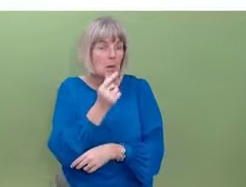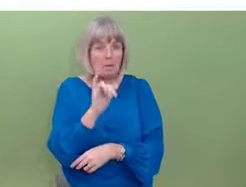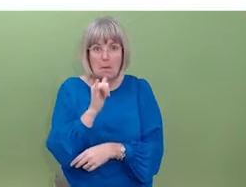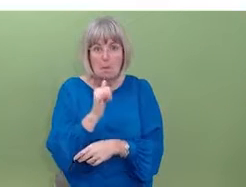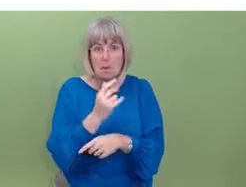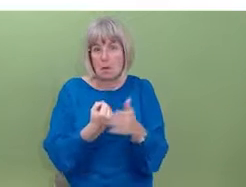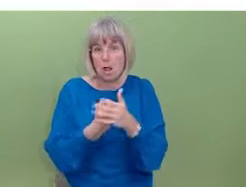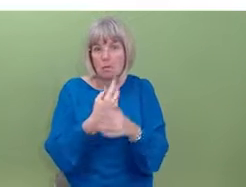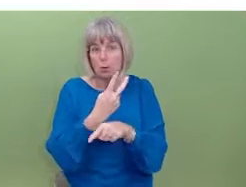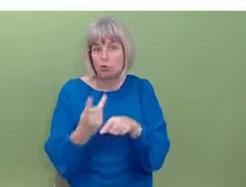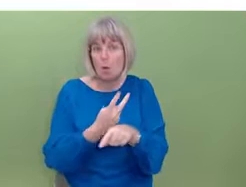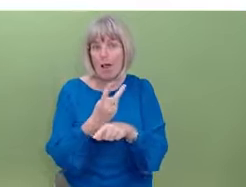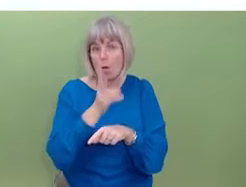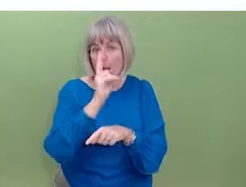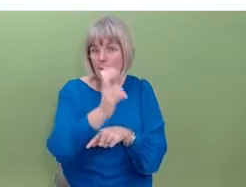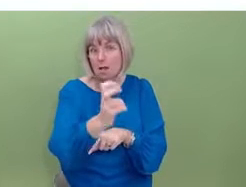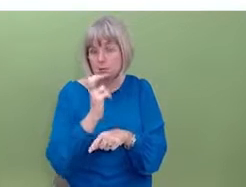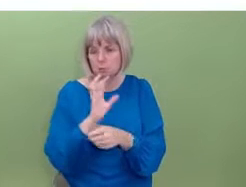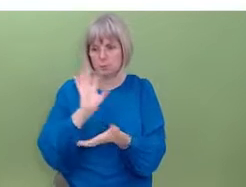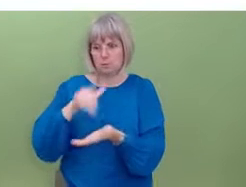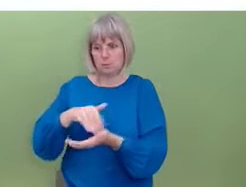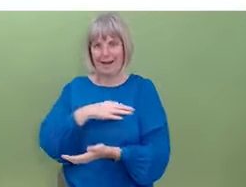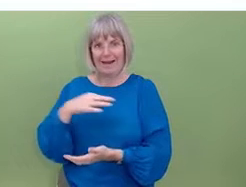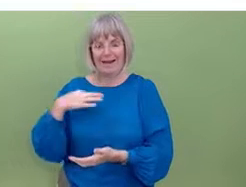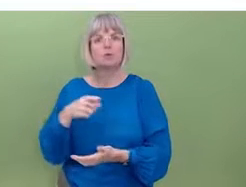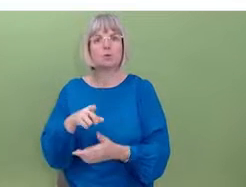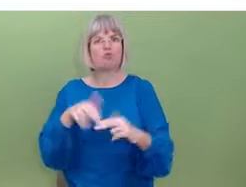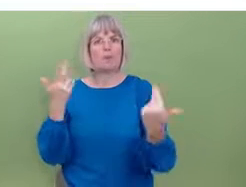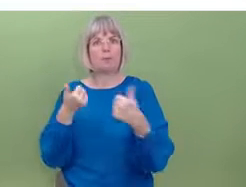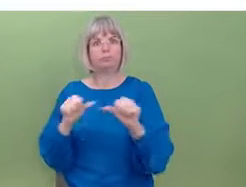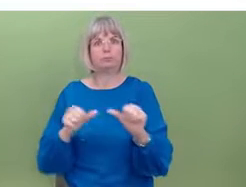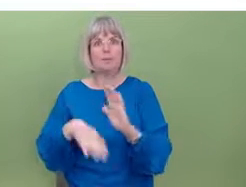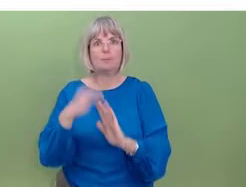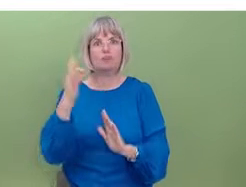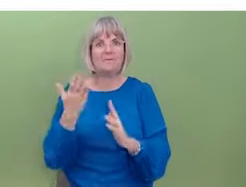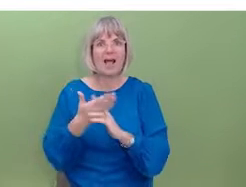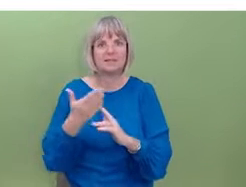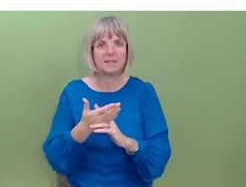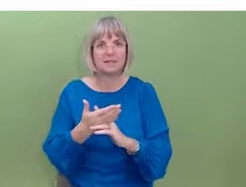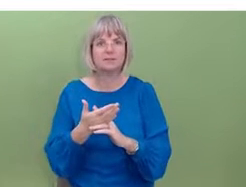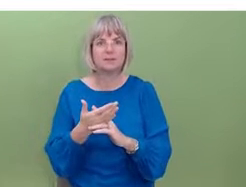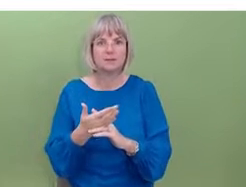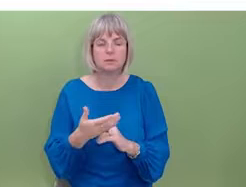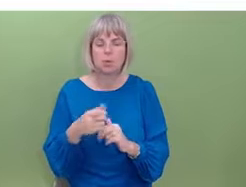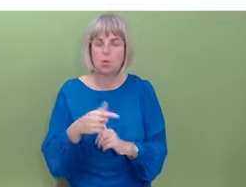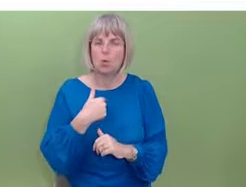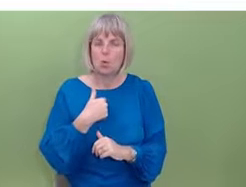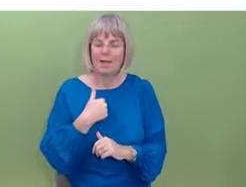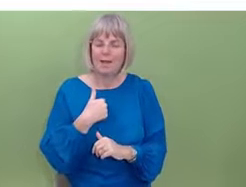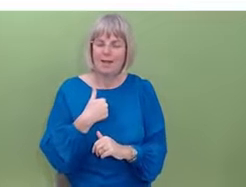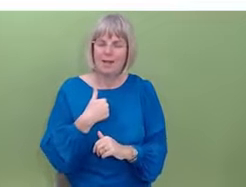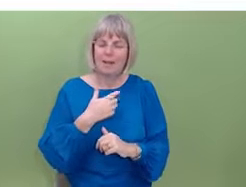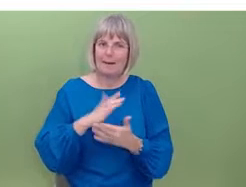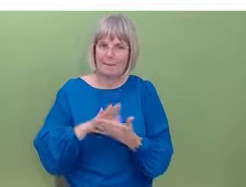It's improved access. So we're quite pleased of the rare sort of secondary gains of this very